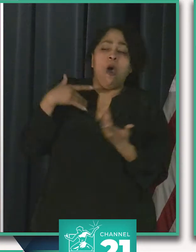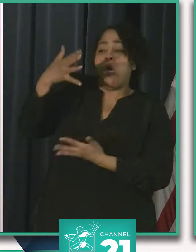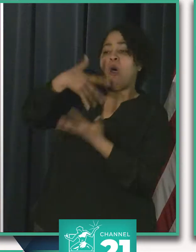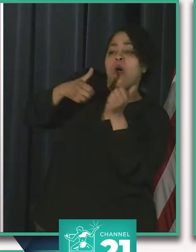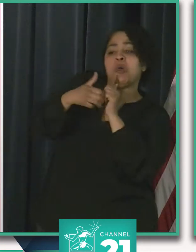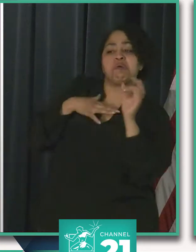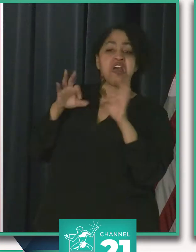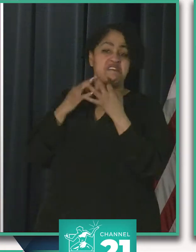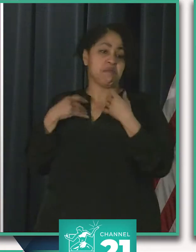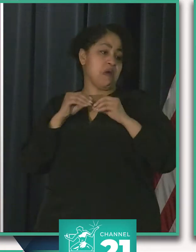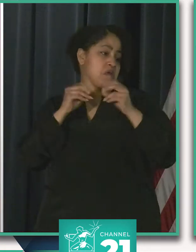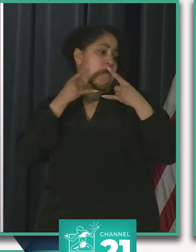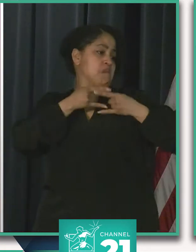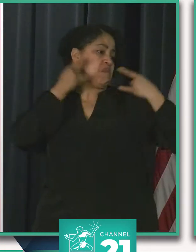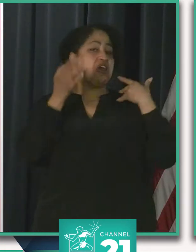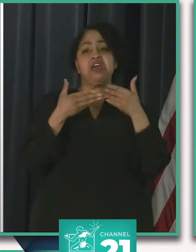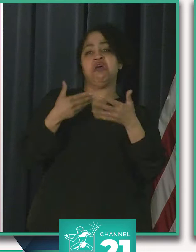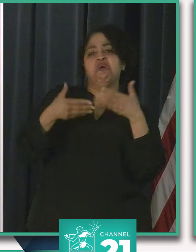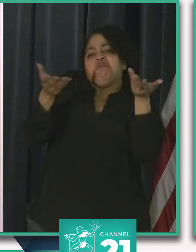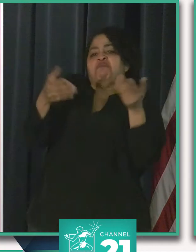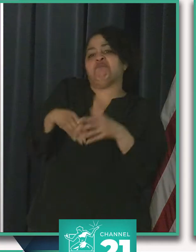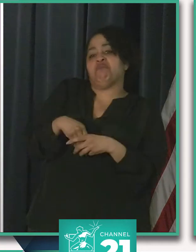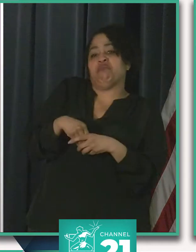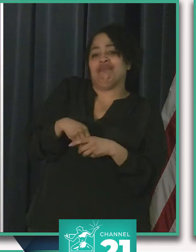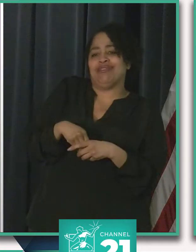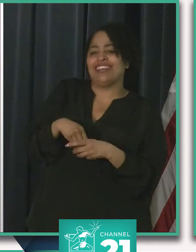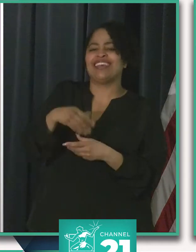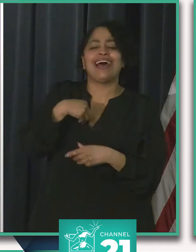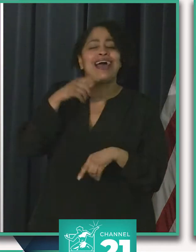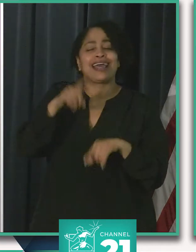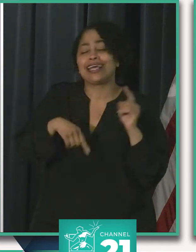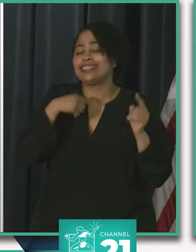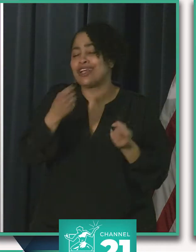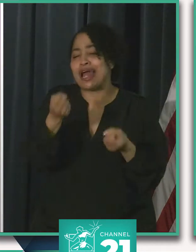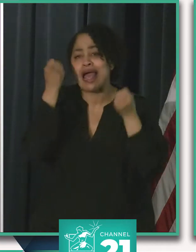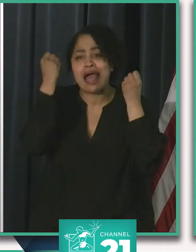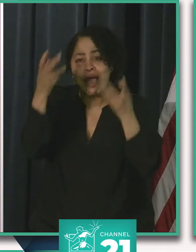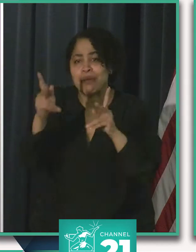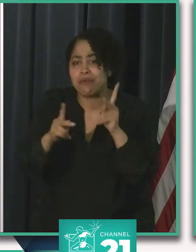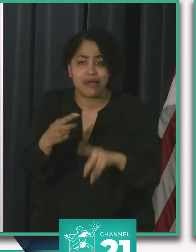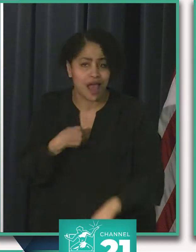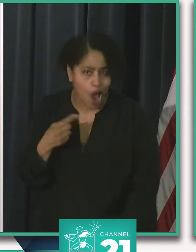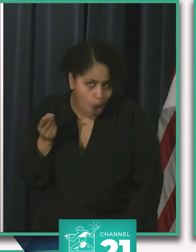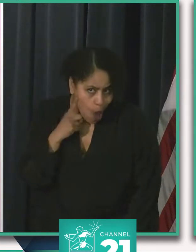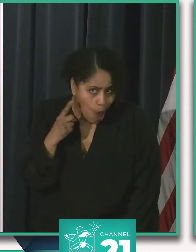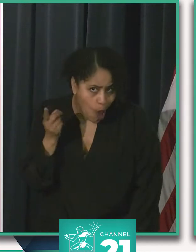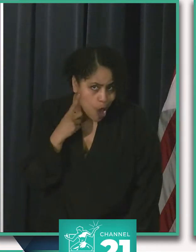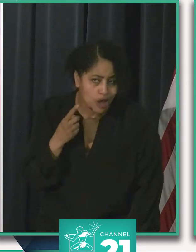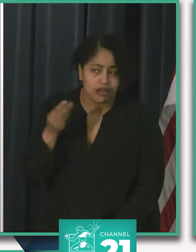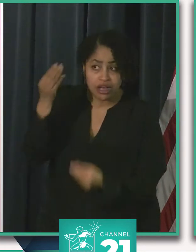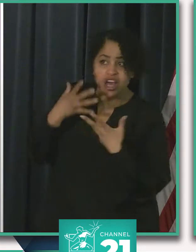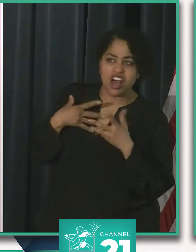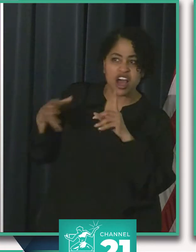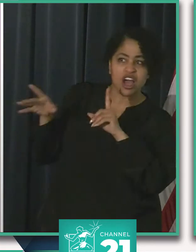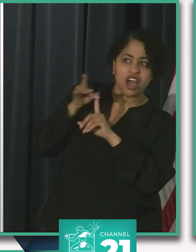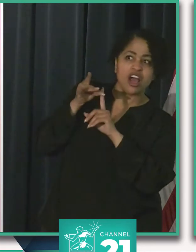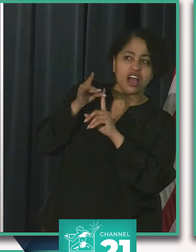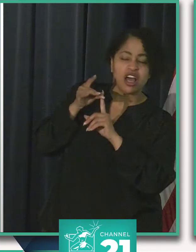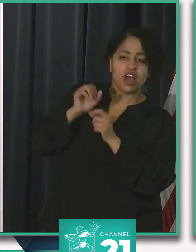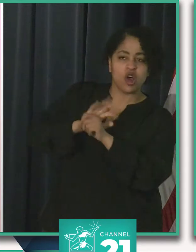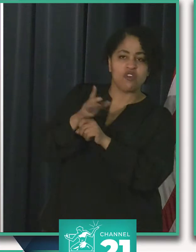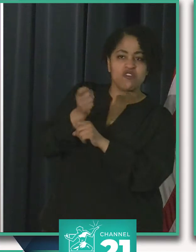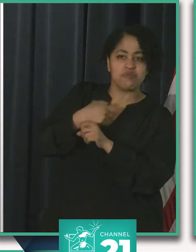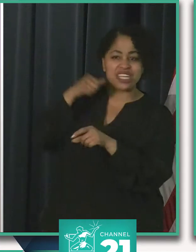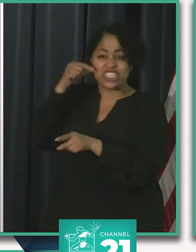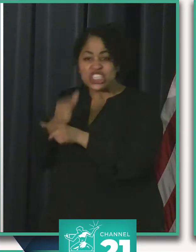with my family and I'm not wearing masks anyway. I can't tell you the number of people I've heard who told me I got COVID from my sister. I